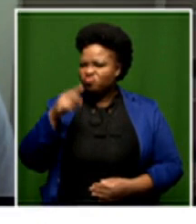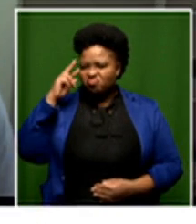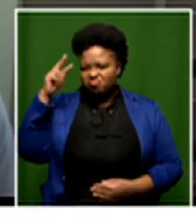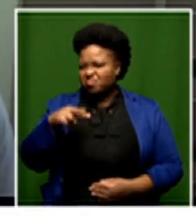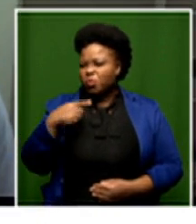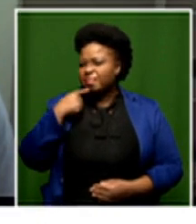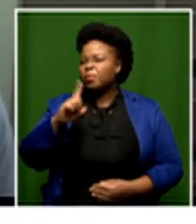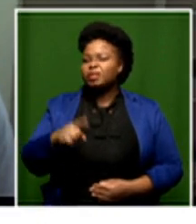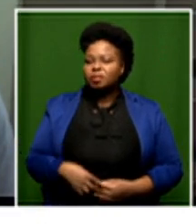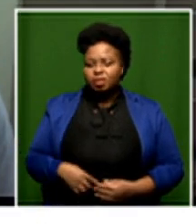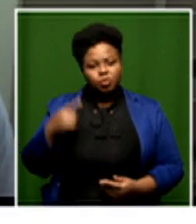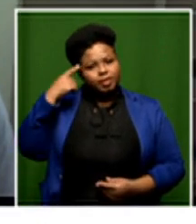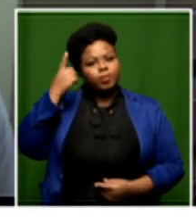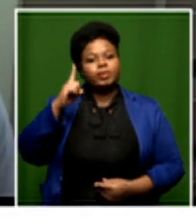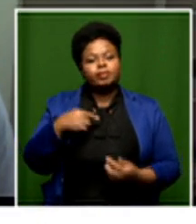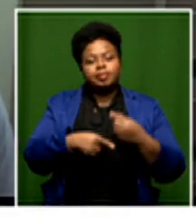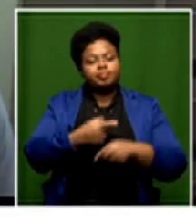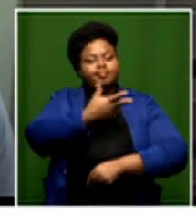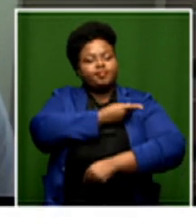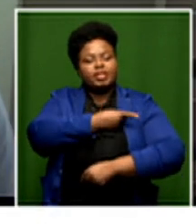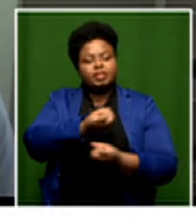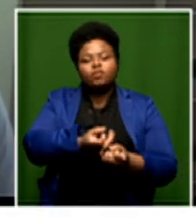on this rollout in terms of the vaccine?